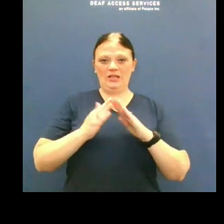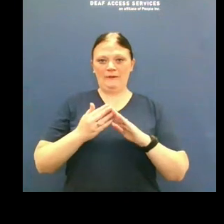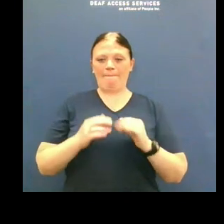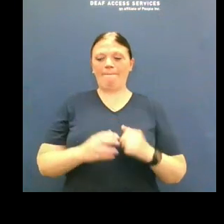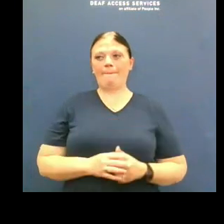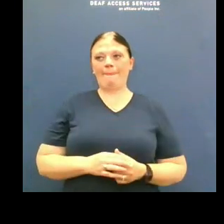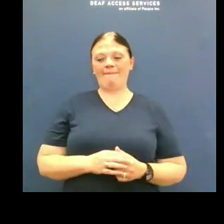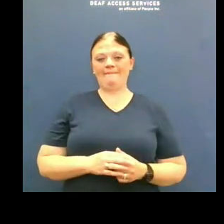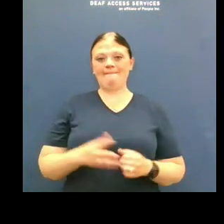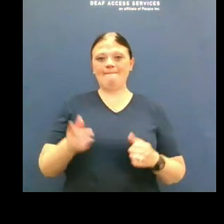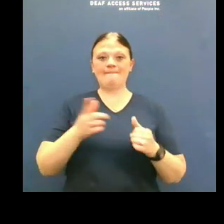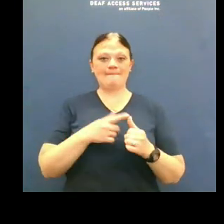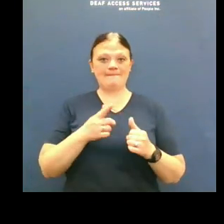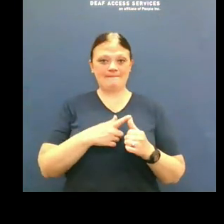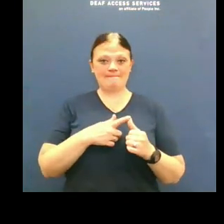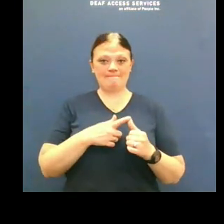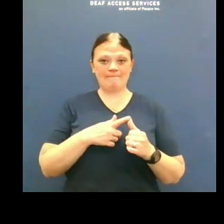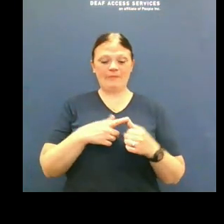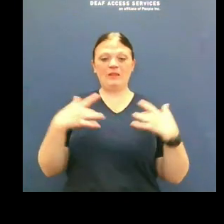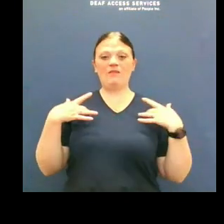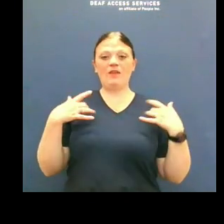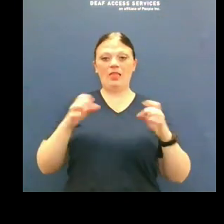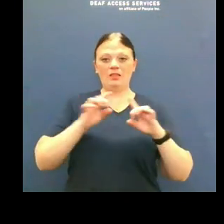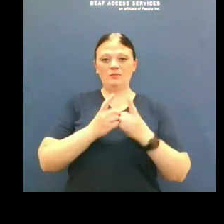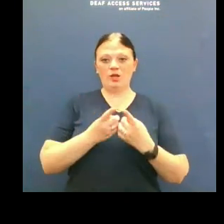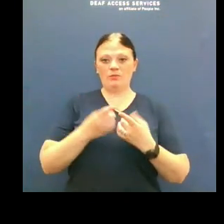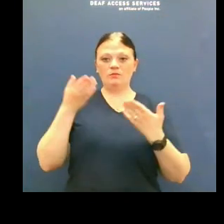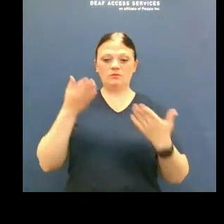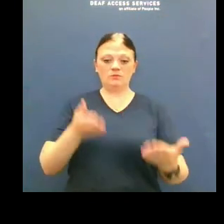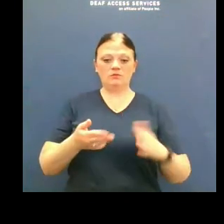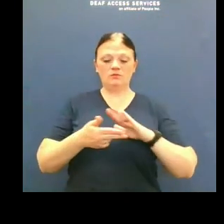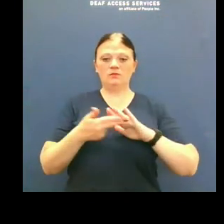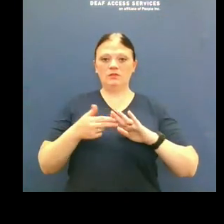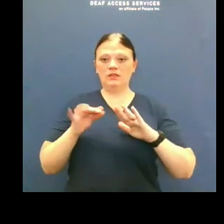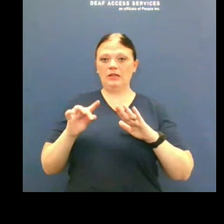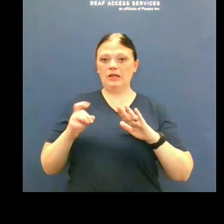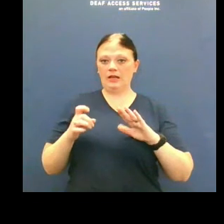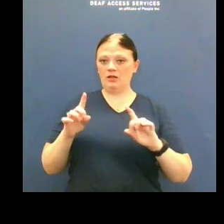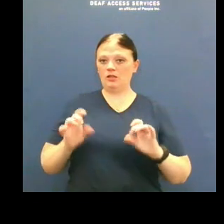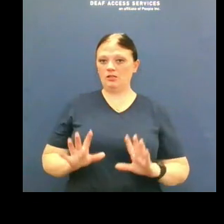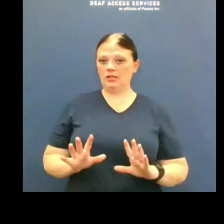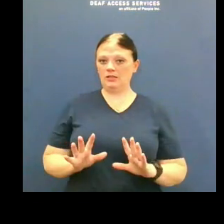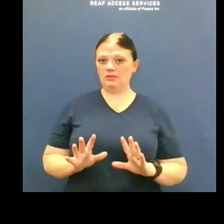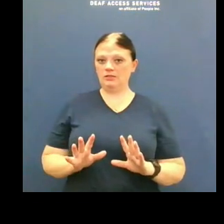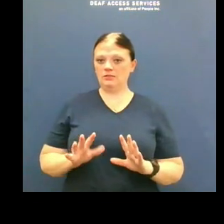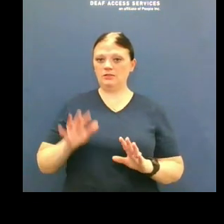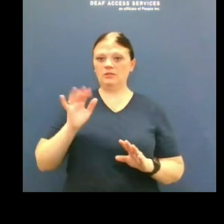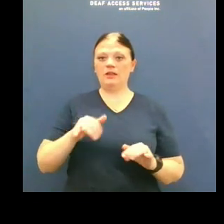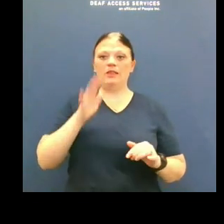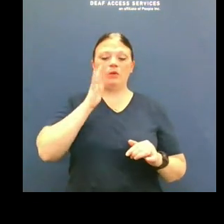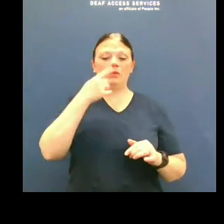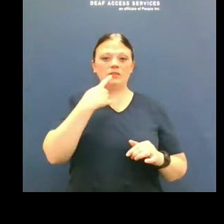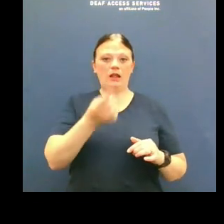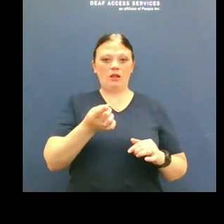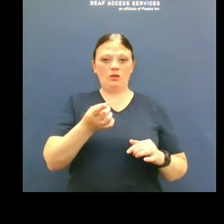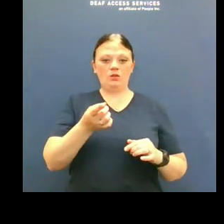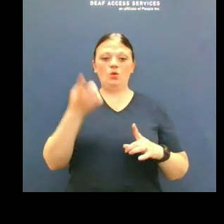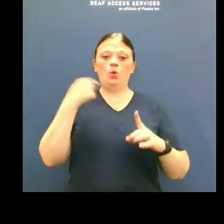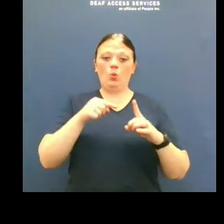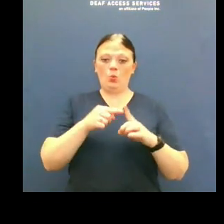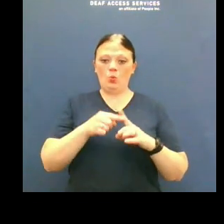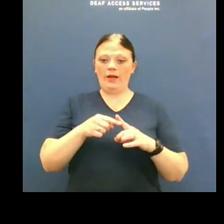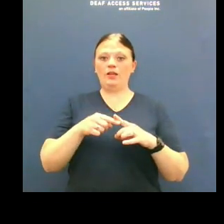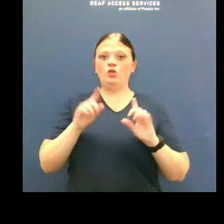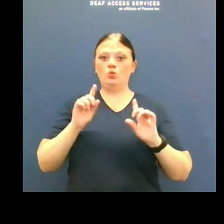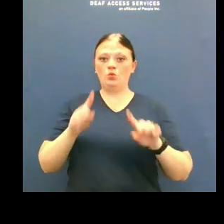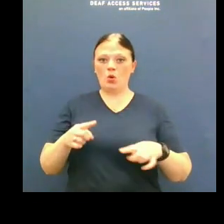So first of all, the Erie County Health Department is offering the diagnostic testing. So that will tell you at the point of time when you had